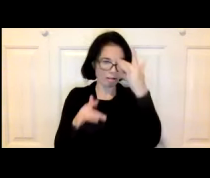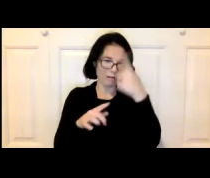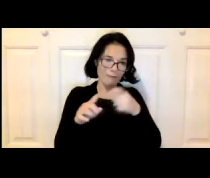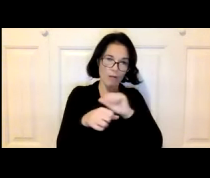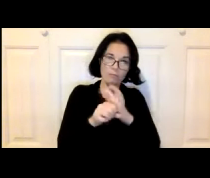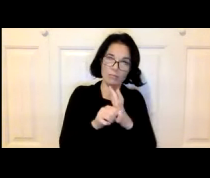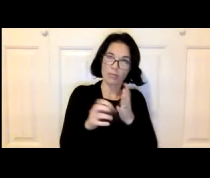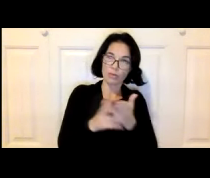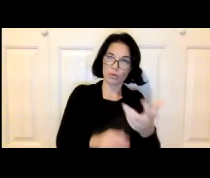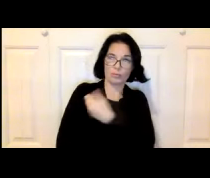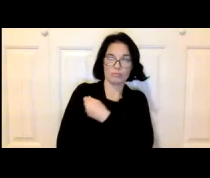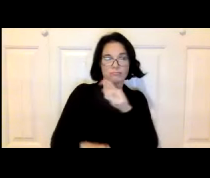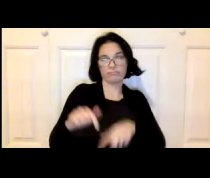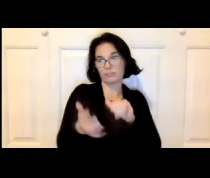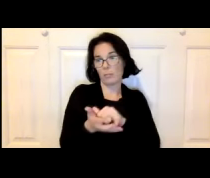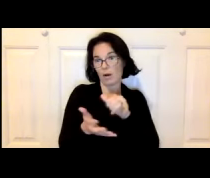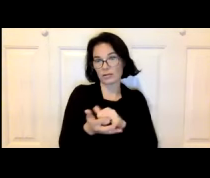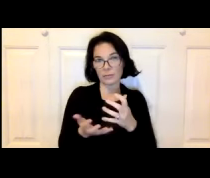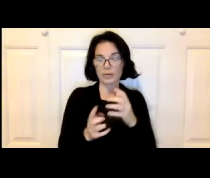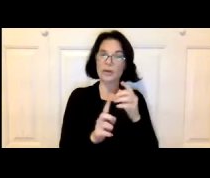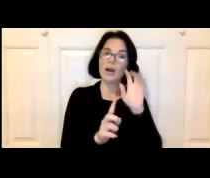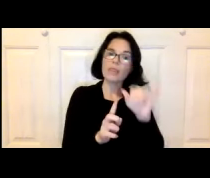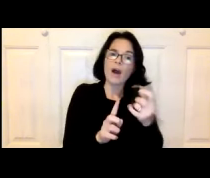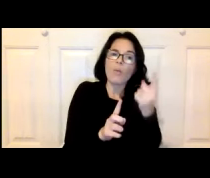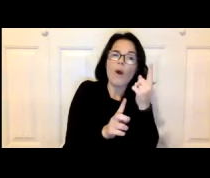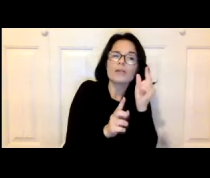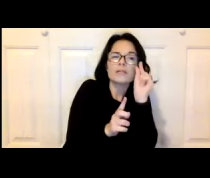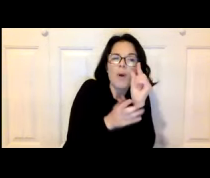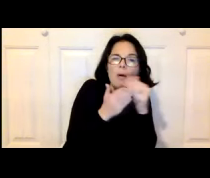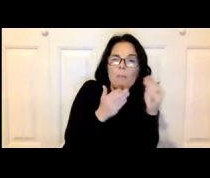And you need all parts of the virus in order for the virus to replicate.